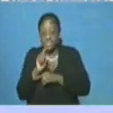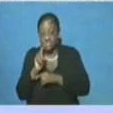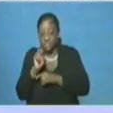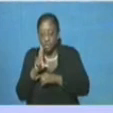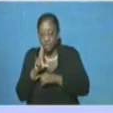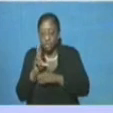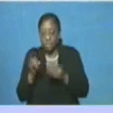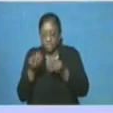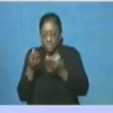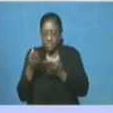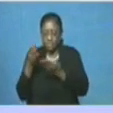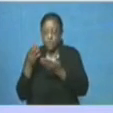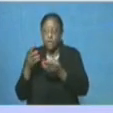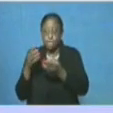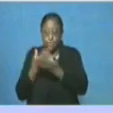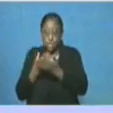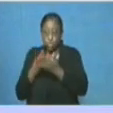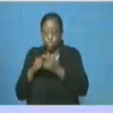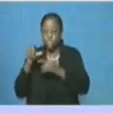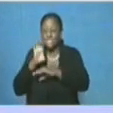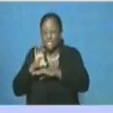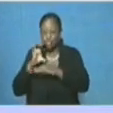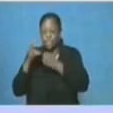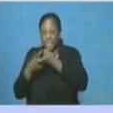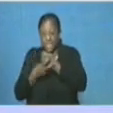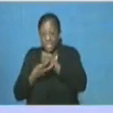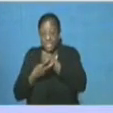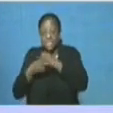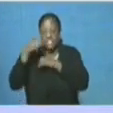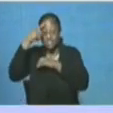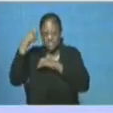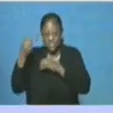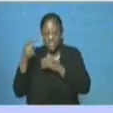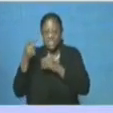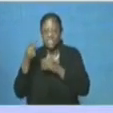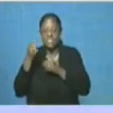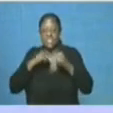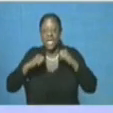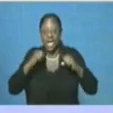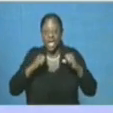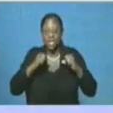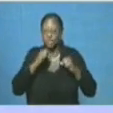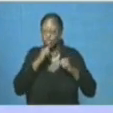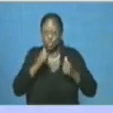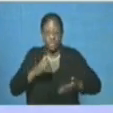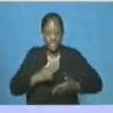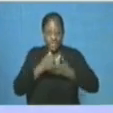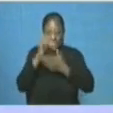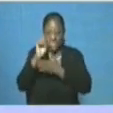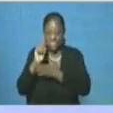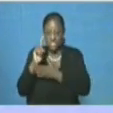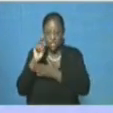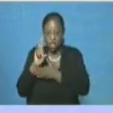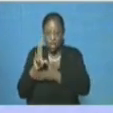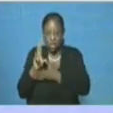creates a liability to the central bank, it is only because the Central Bank Act doesn't accommodate SDR use